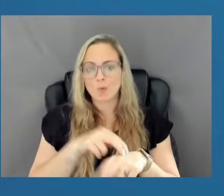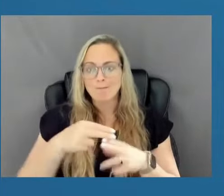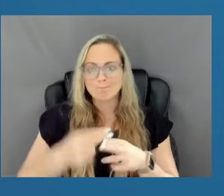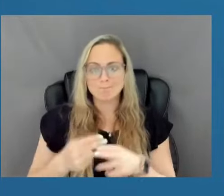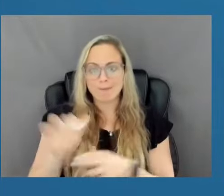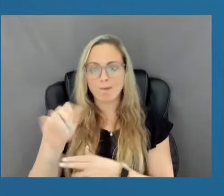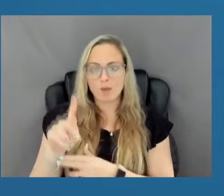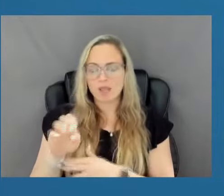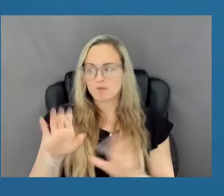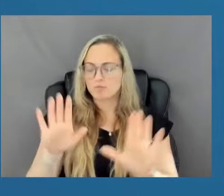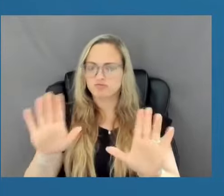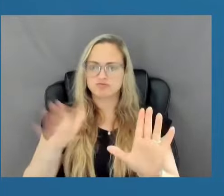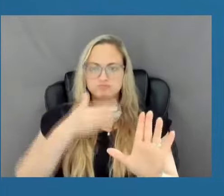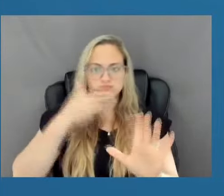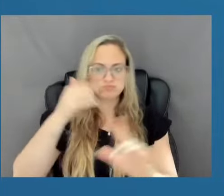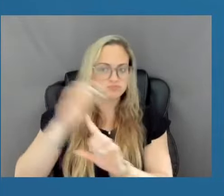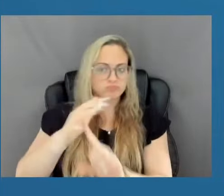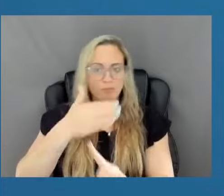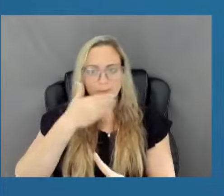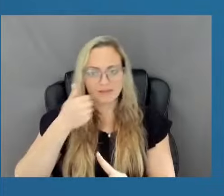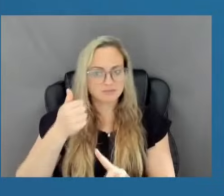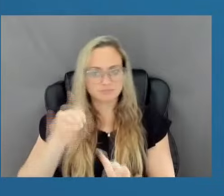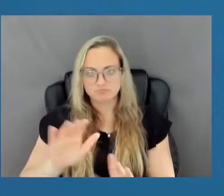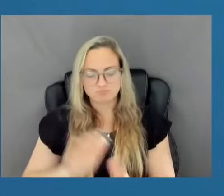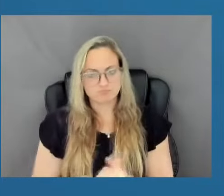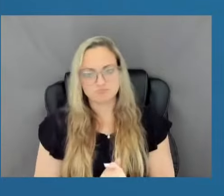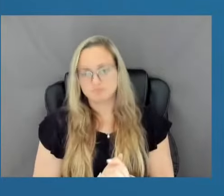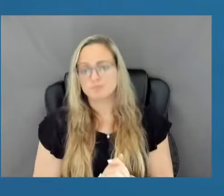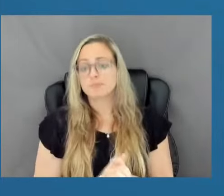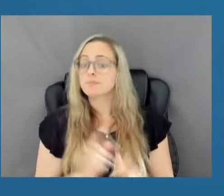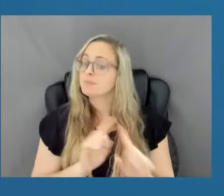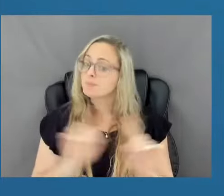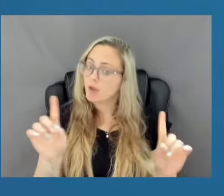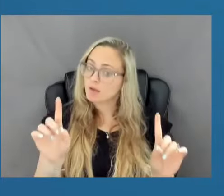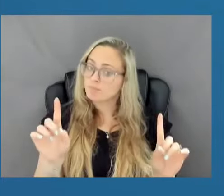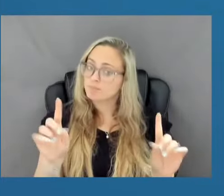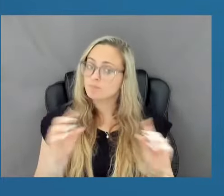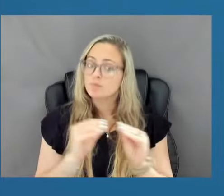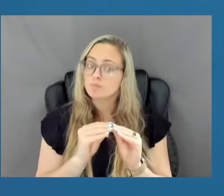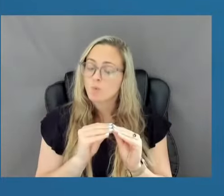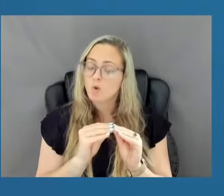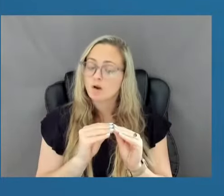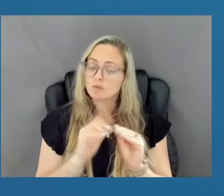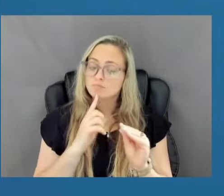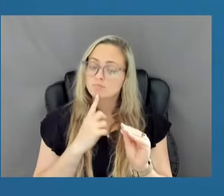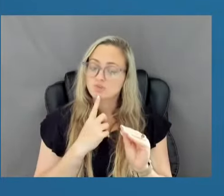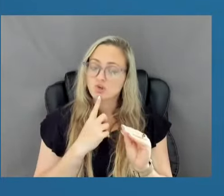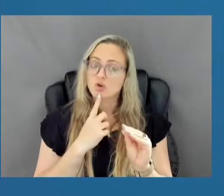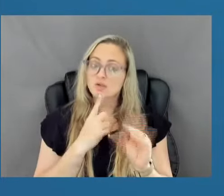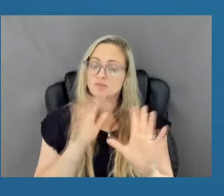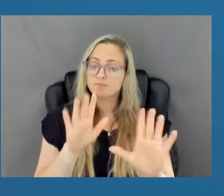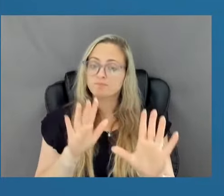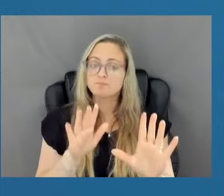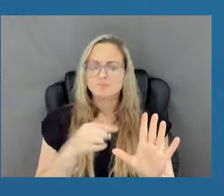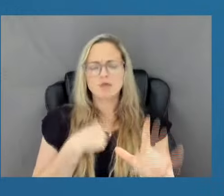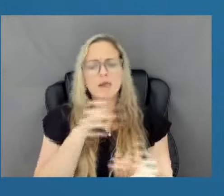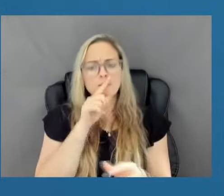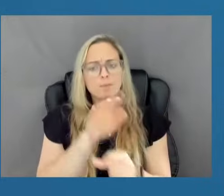that's next level. That's next level. But on a more somber note, I made a